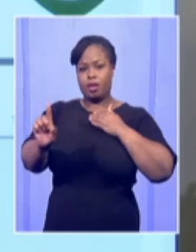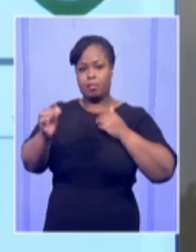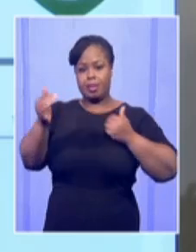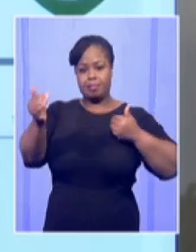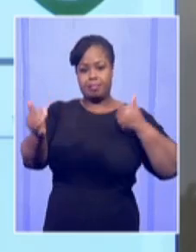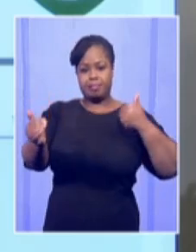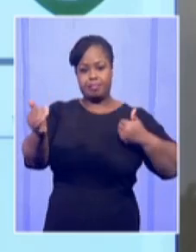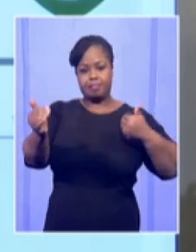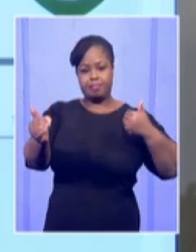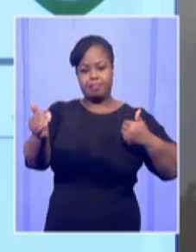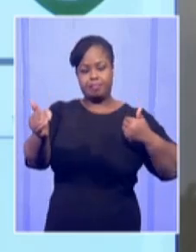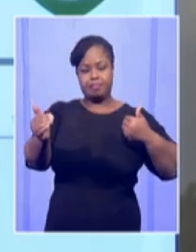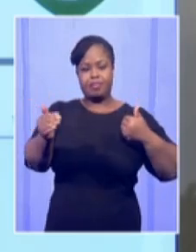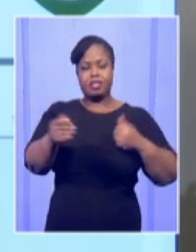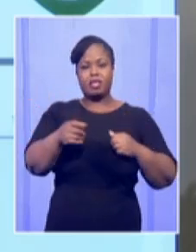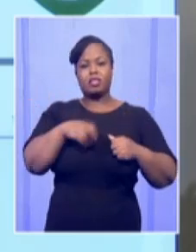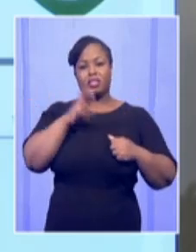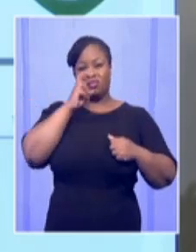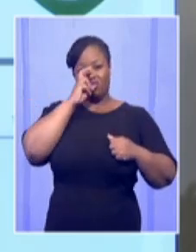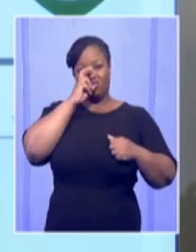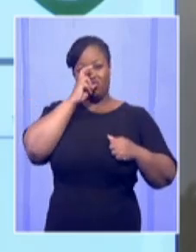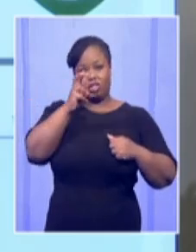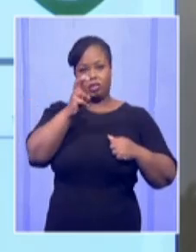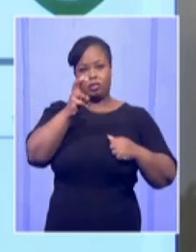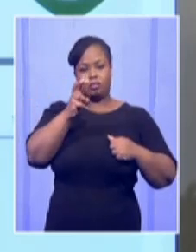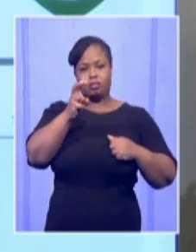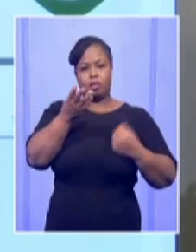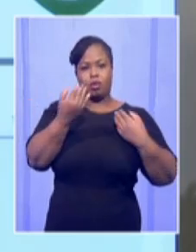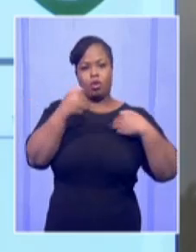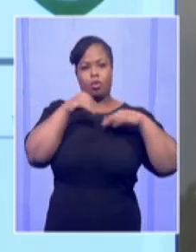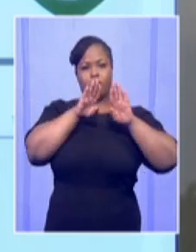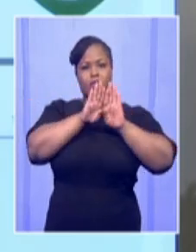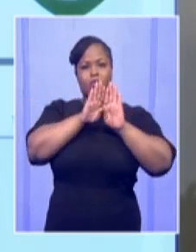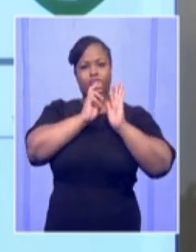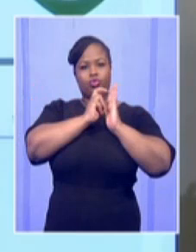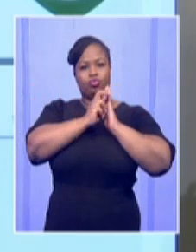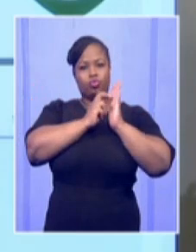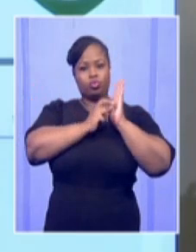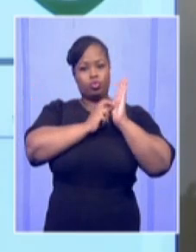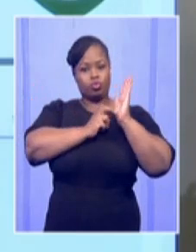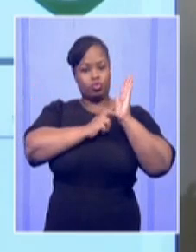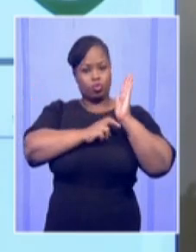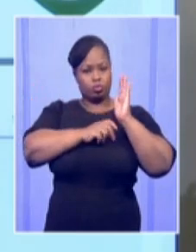a tightening of restrictions, and then a